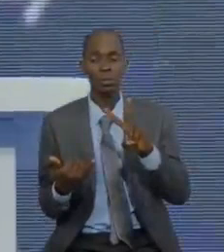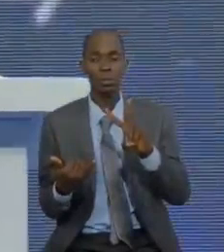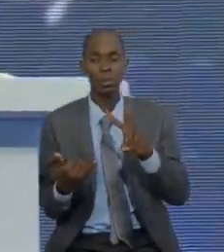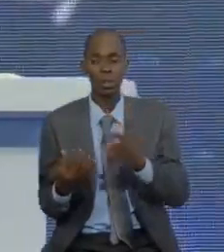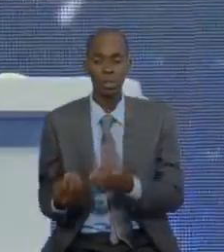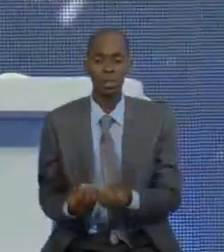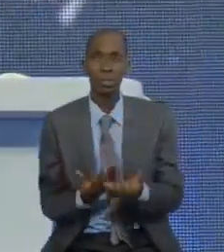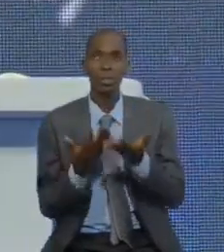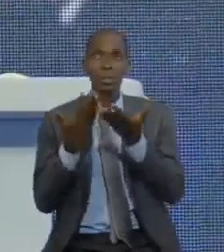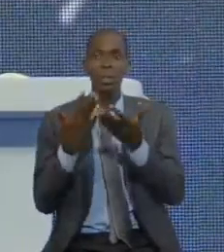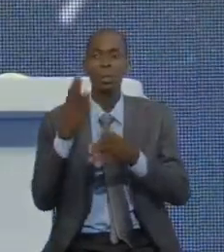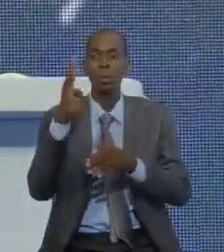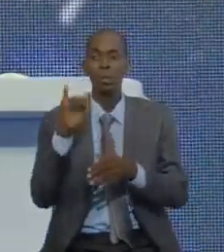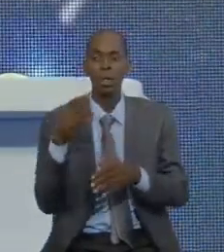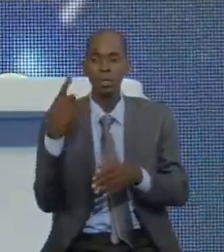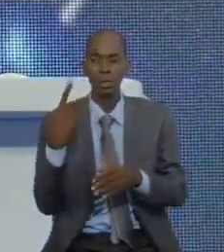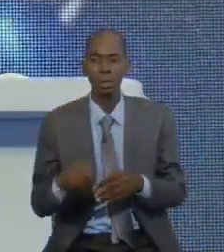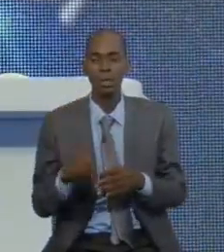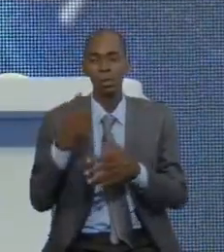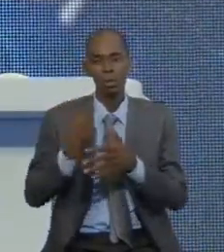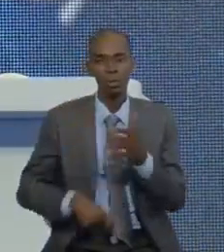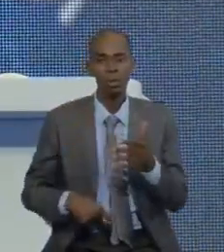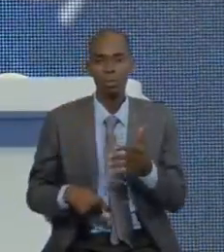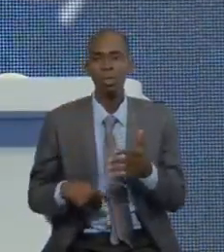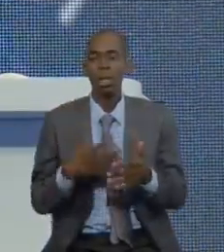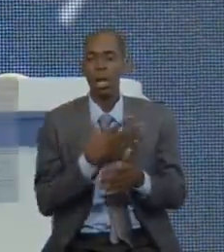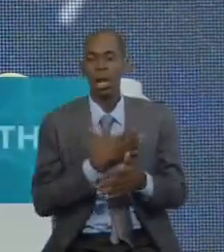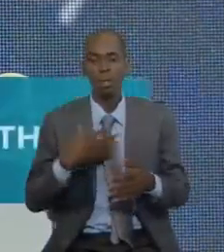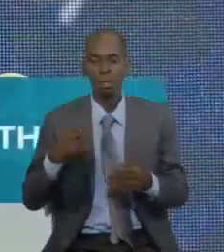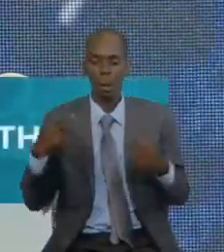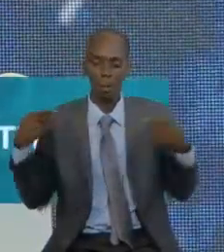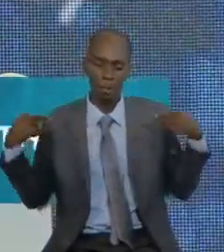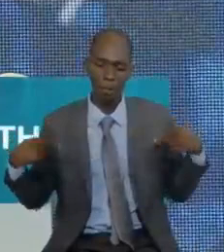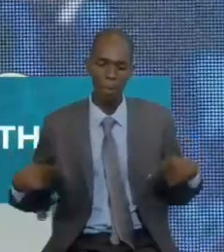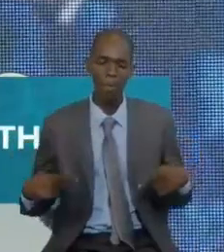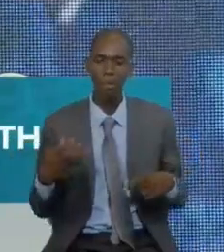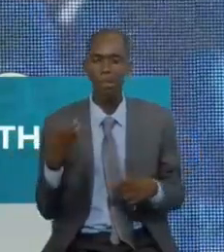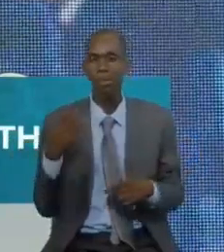Atonement by the price and the pain of the cross.